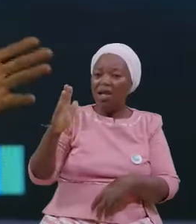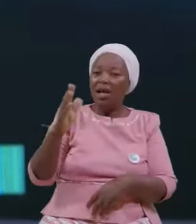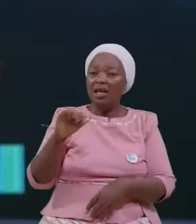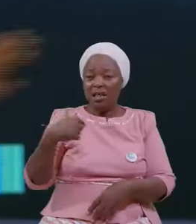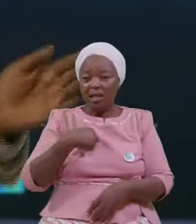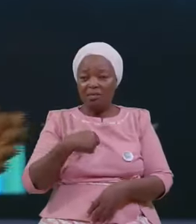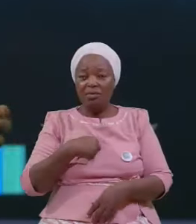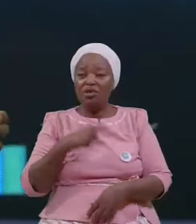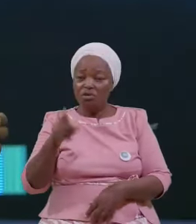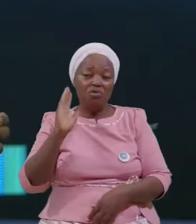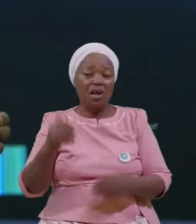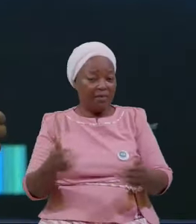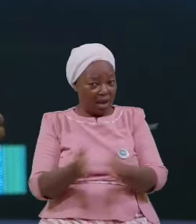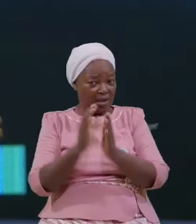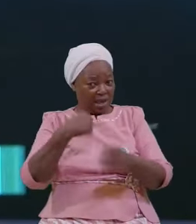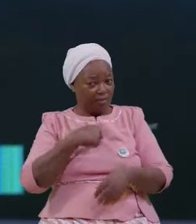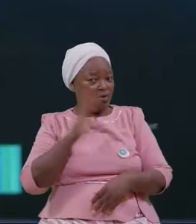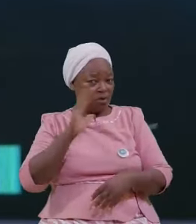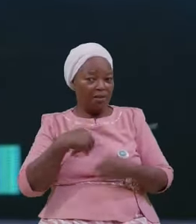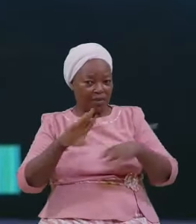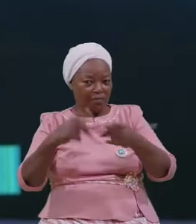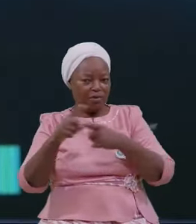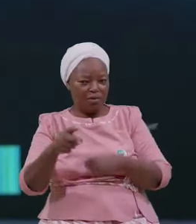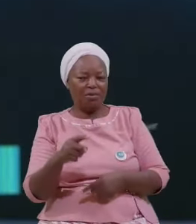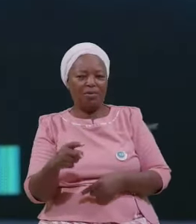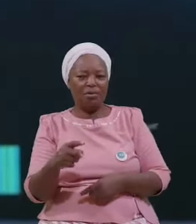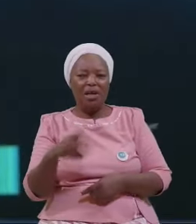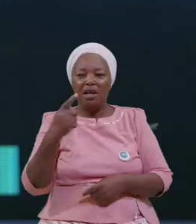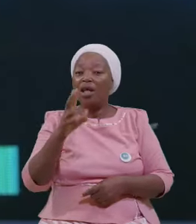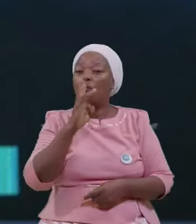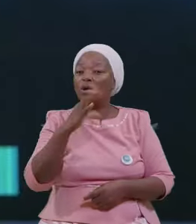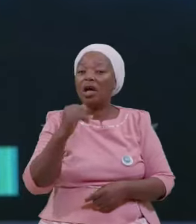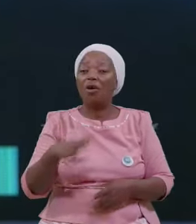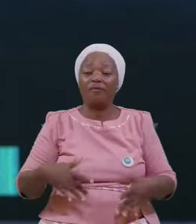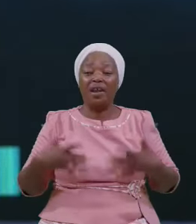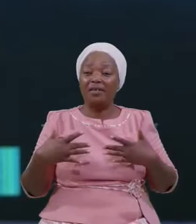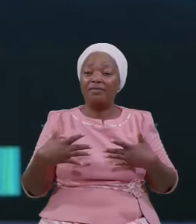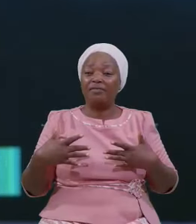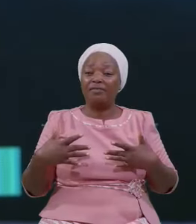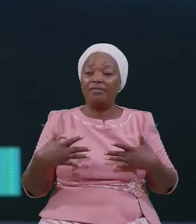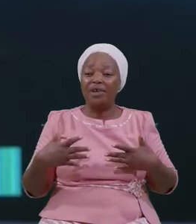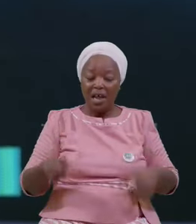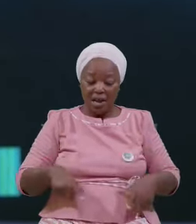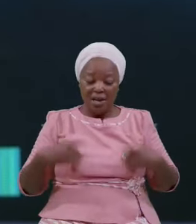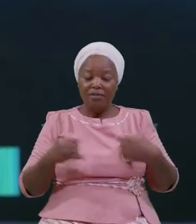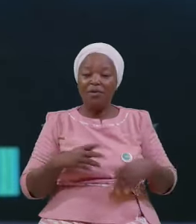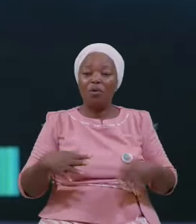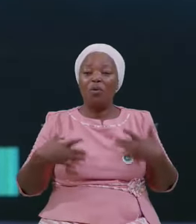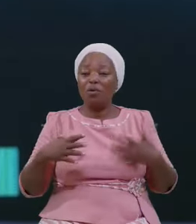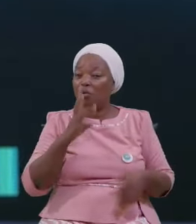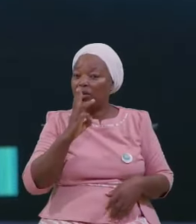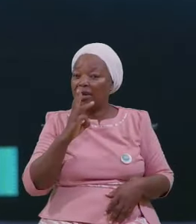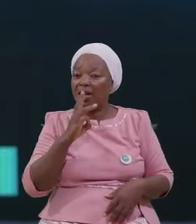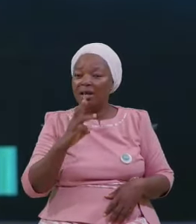you would have asked, and I will give you the water of life, living water, eternal